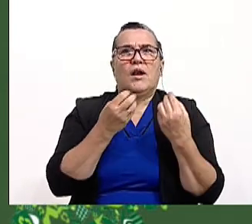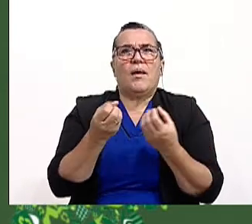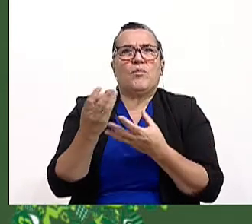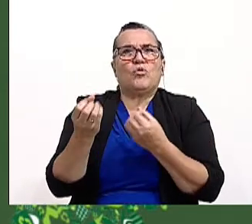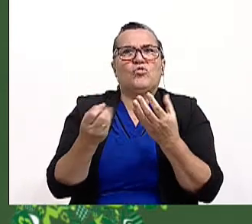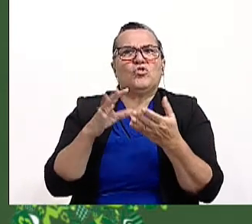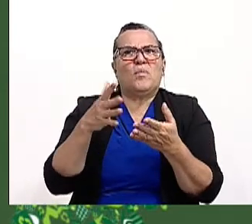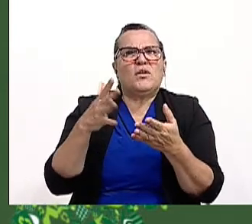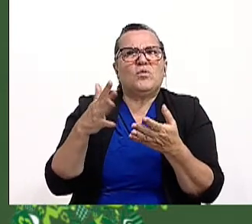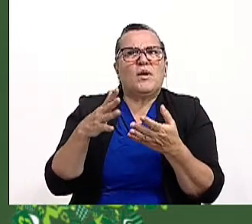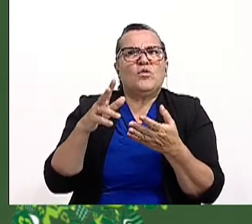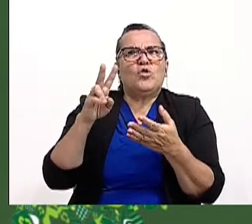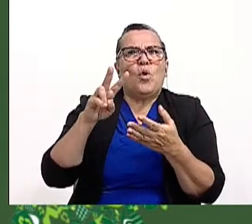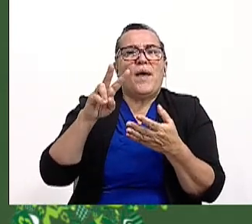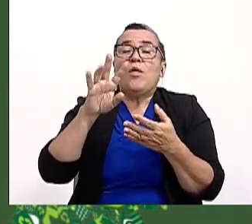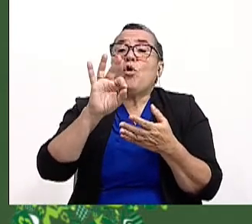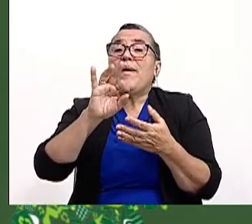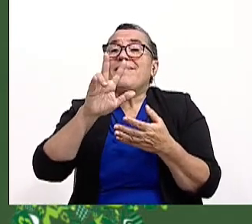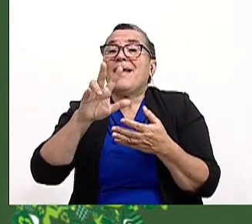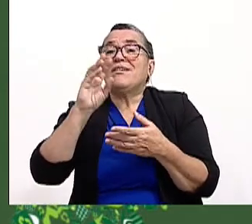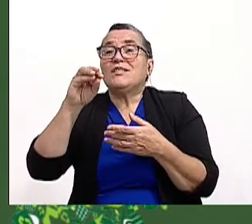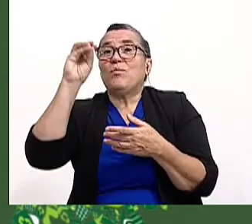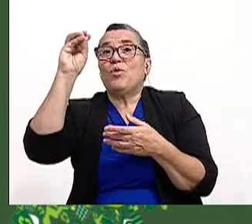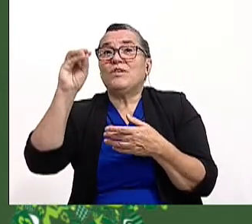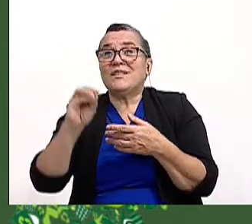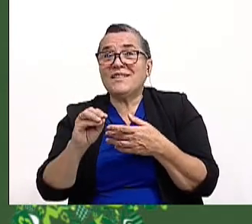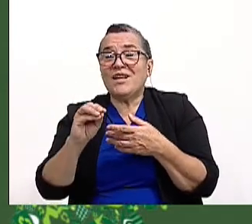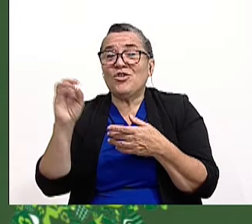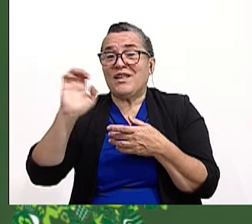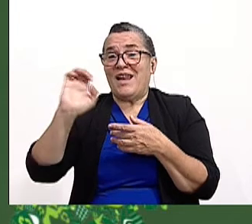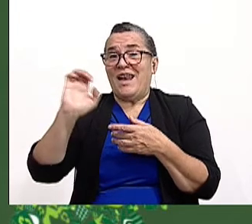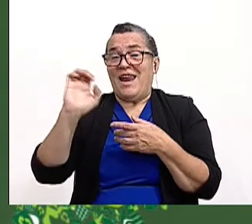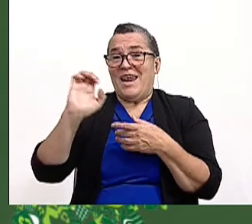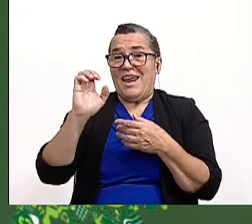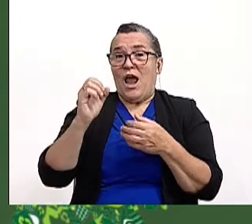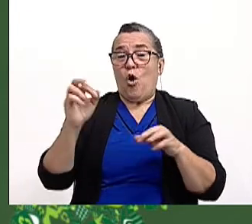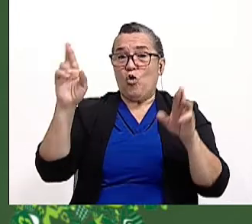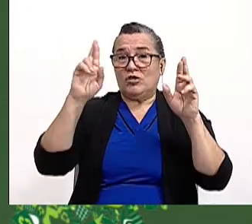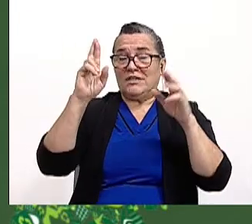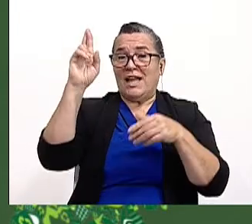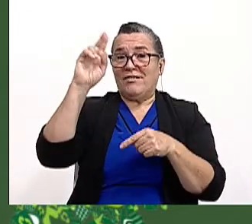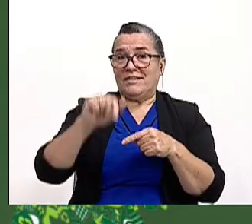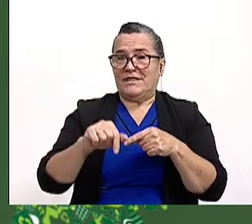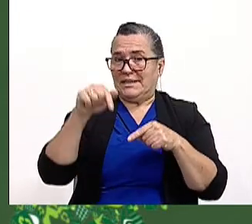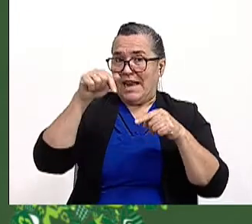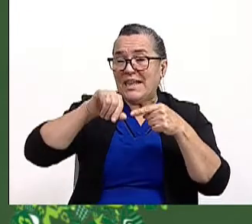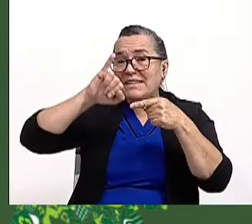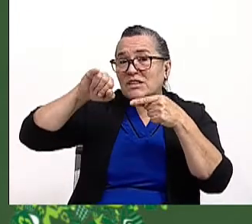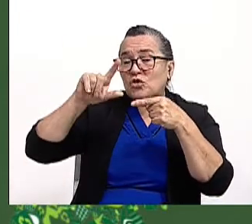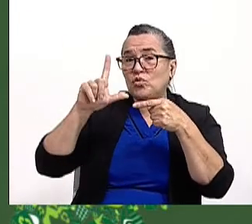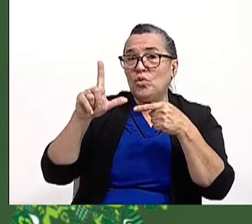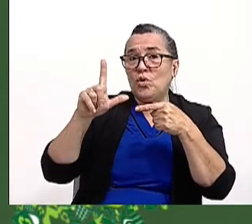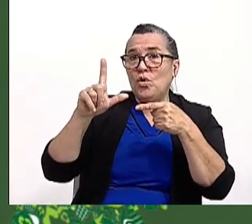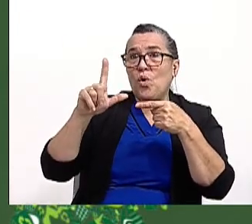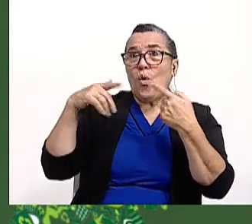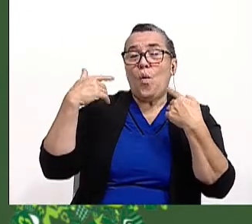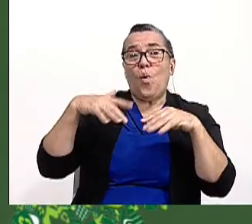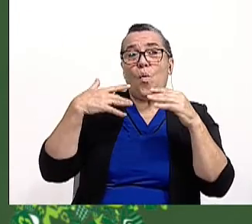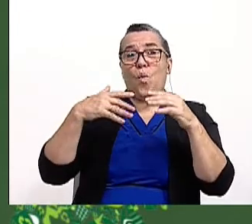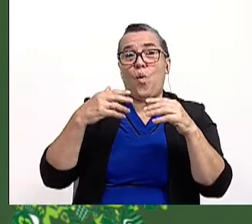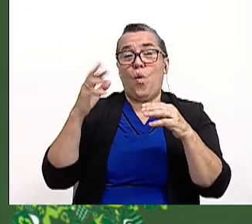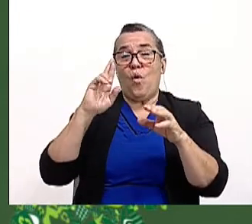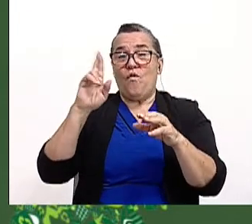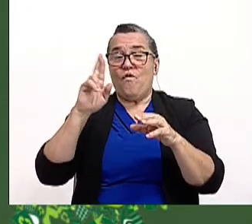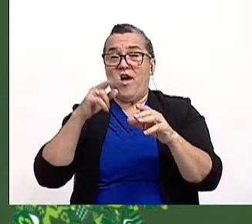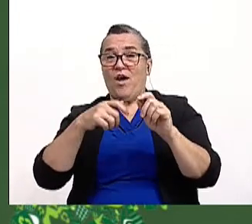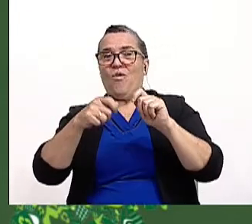nearly 93% of Costa Rica's energy, but this July, they broke their own record. By